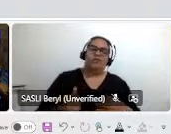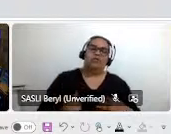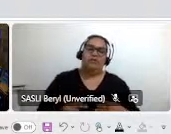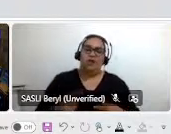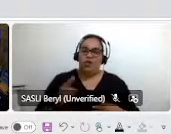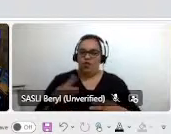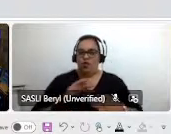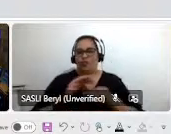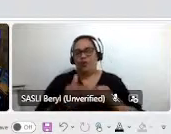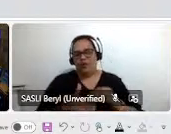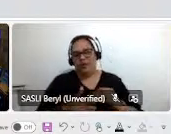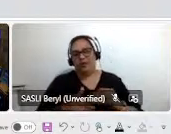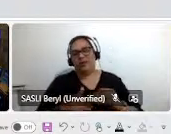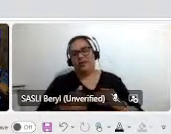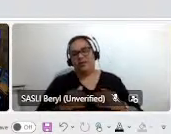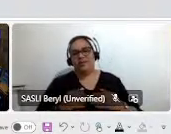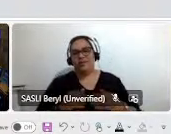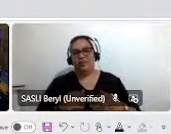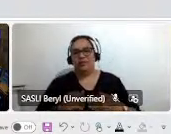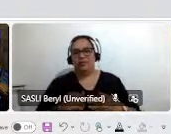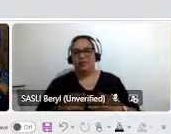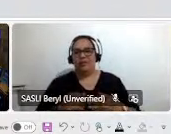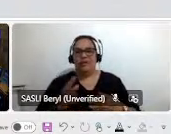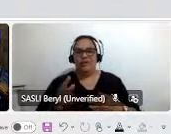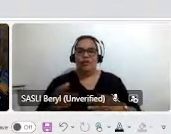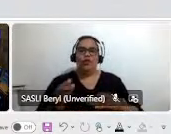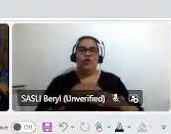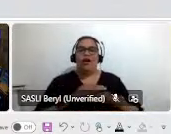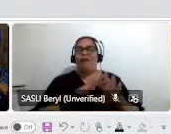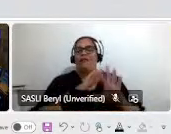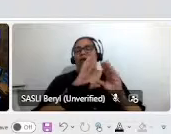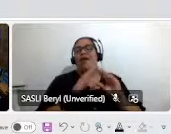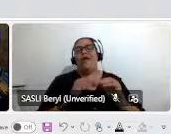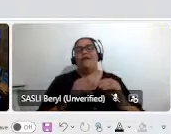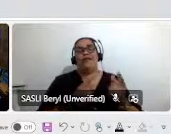You're protected. You've covered me in Boyson. everything.